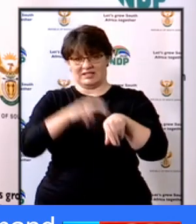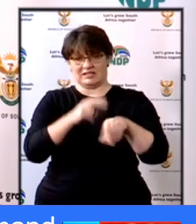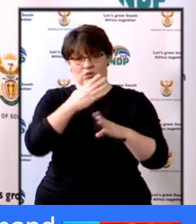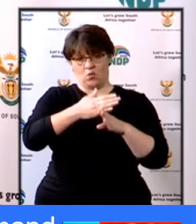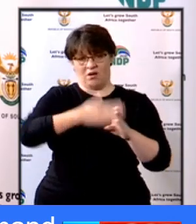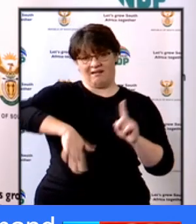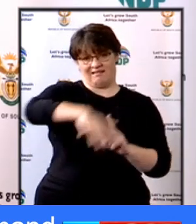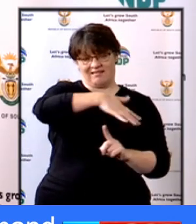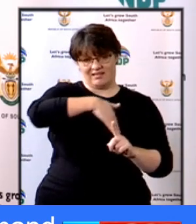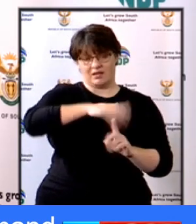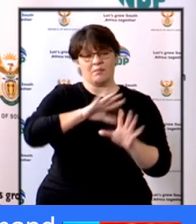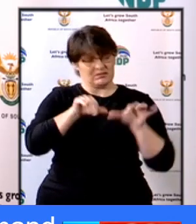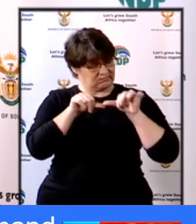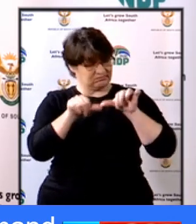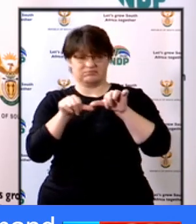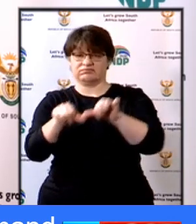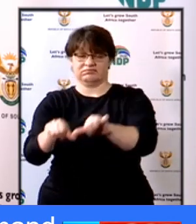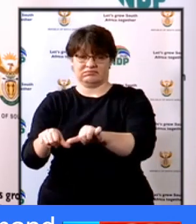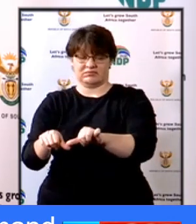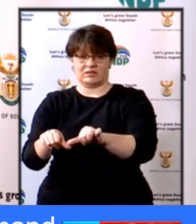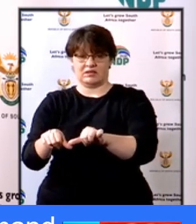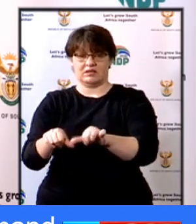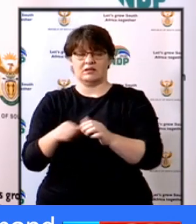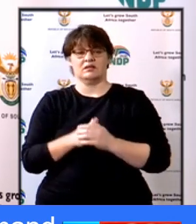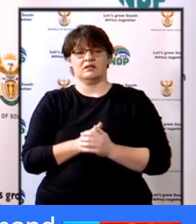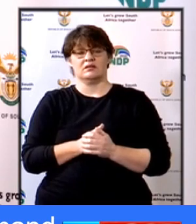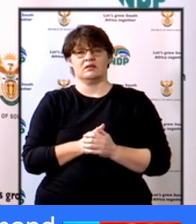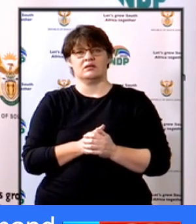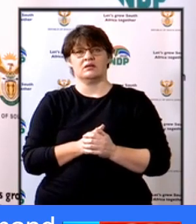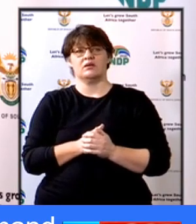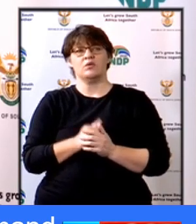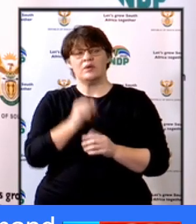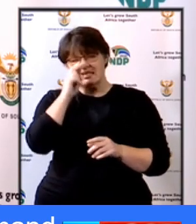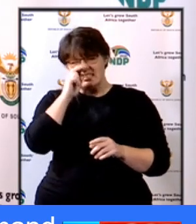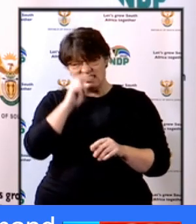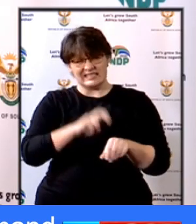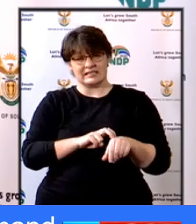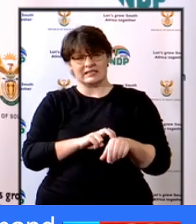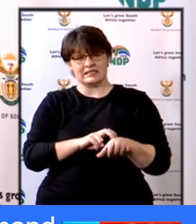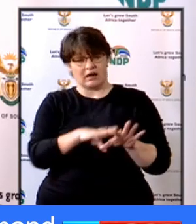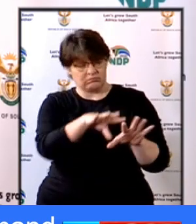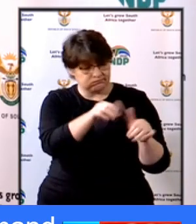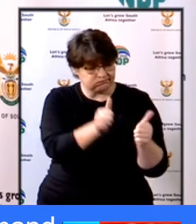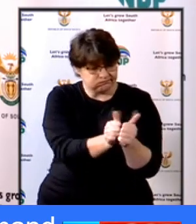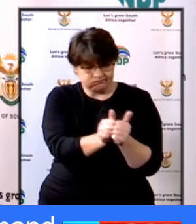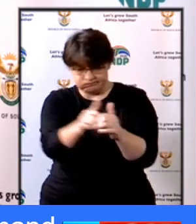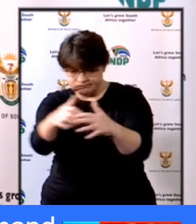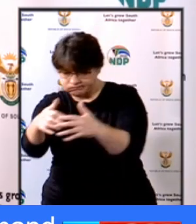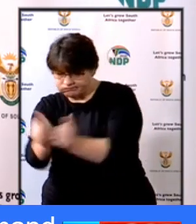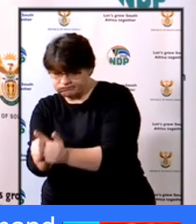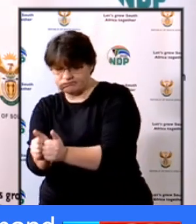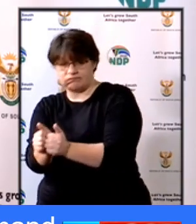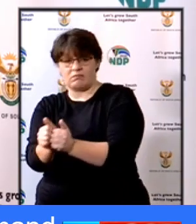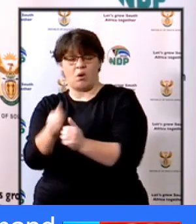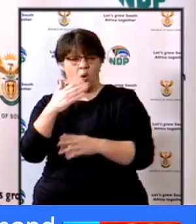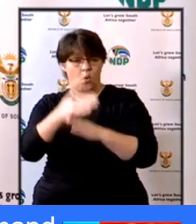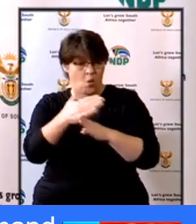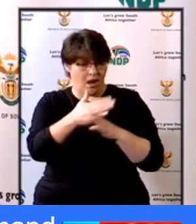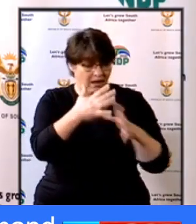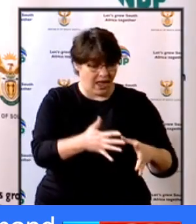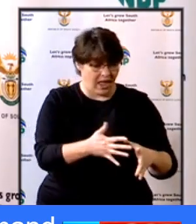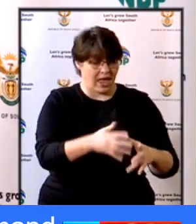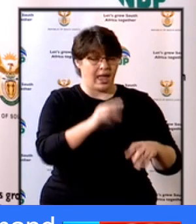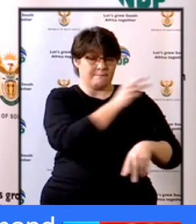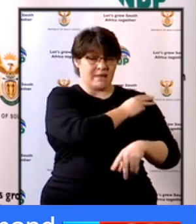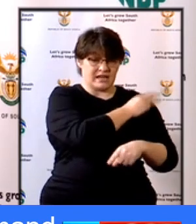is constantly reinforced, and we look to a period of deep partnership on the shop floor between managers